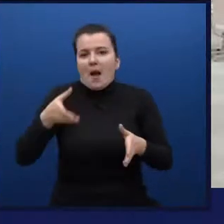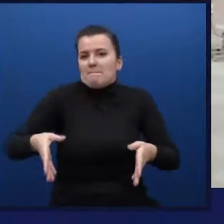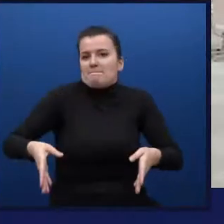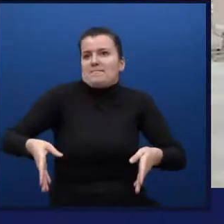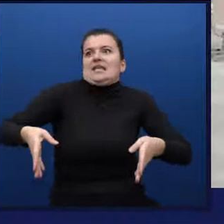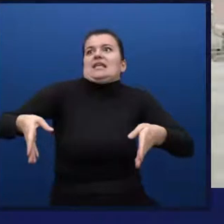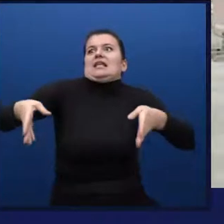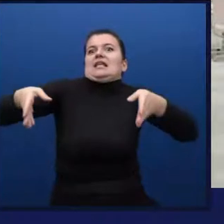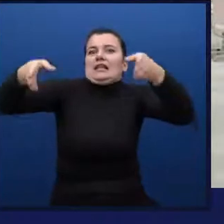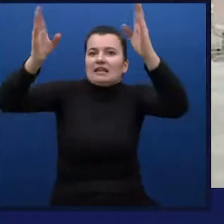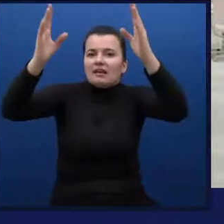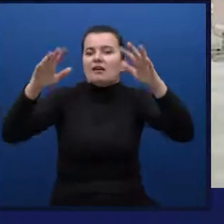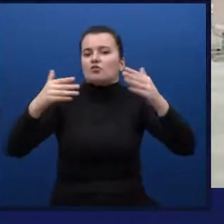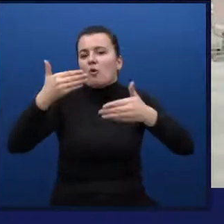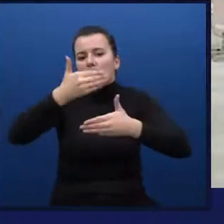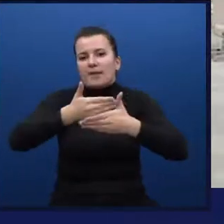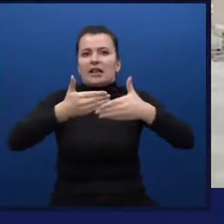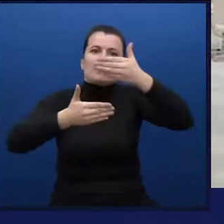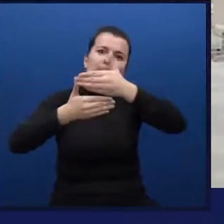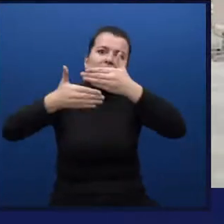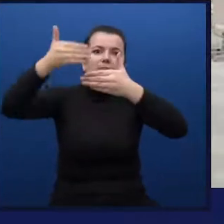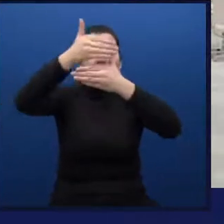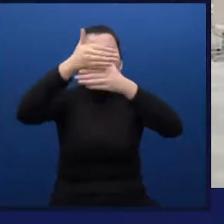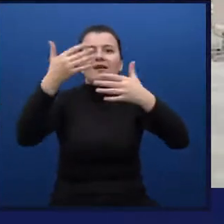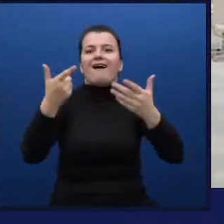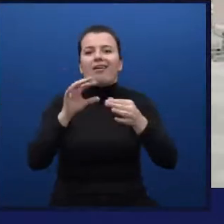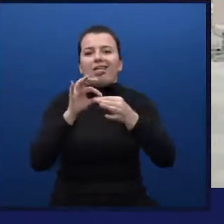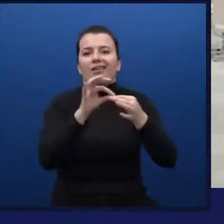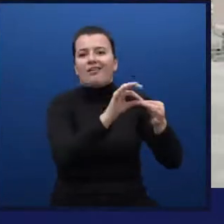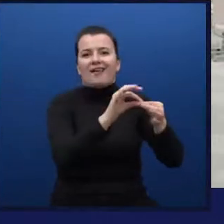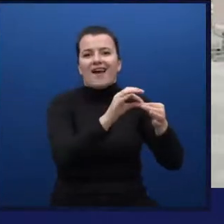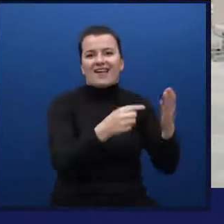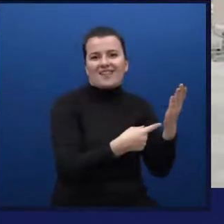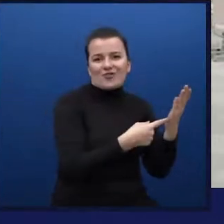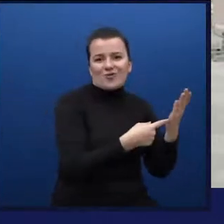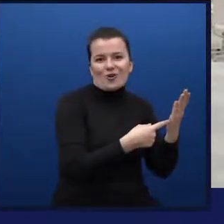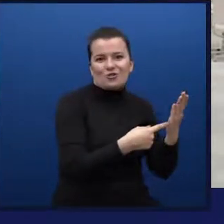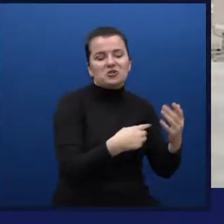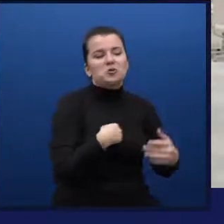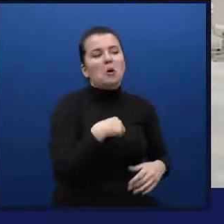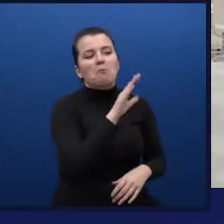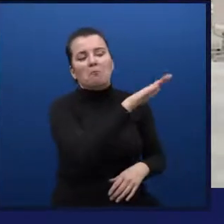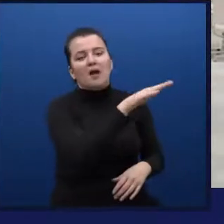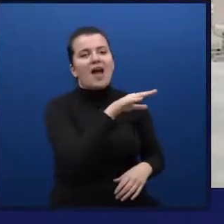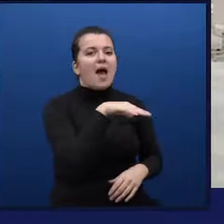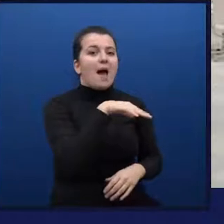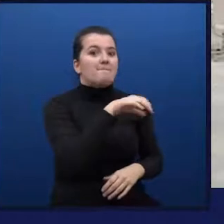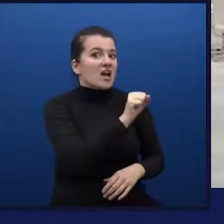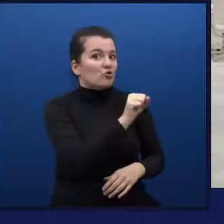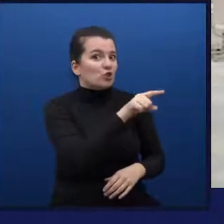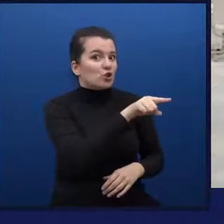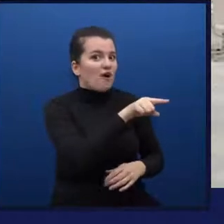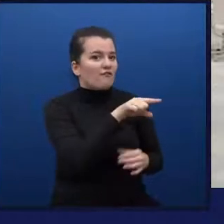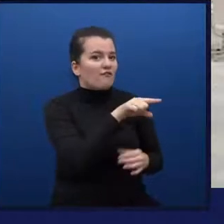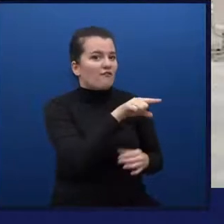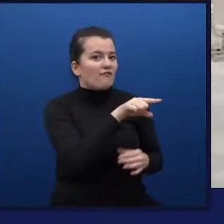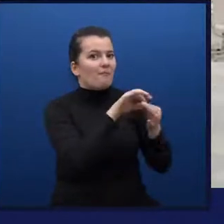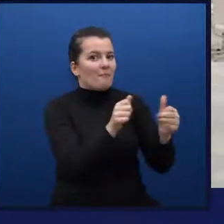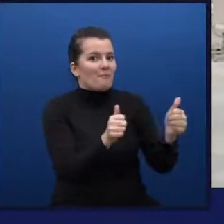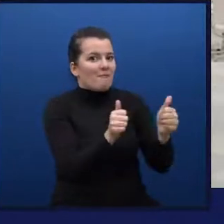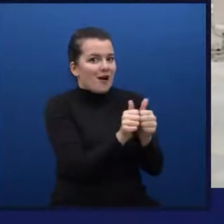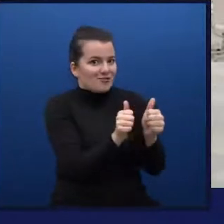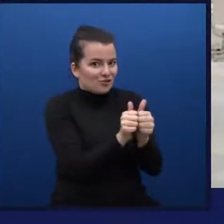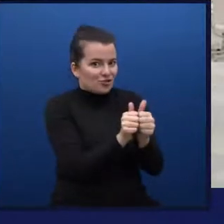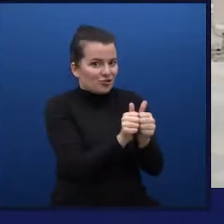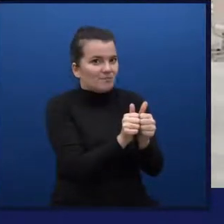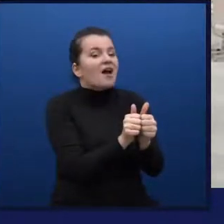technological capabilities, our partnership with Microsoft as well as other vendors and suppliers, and really shows off the